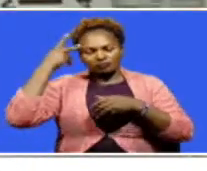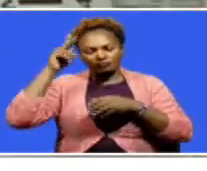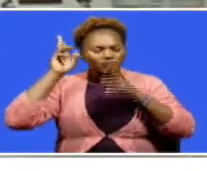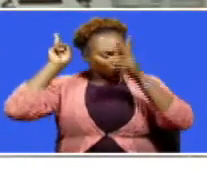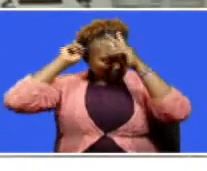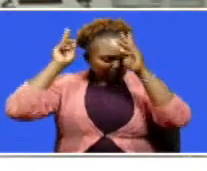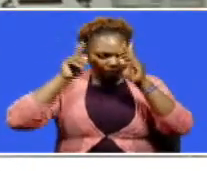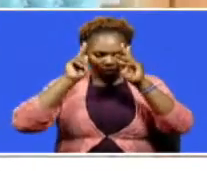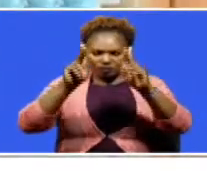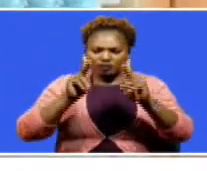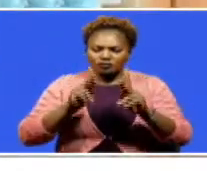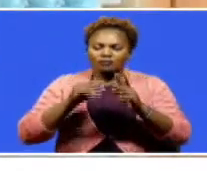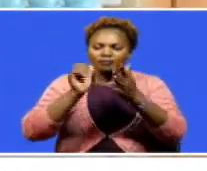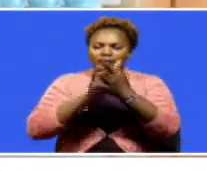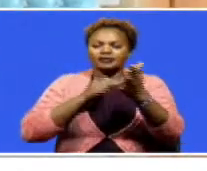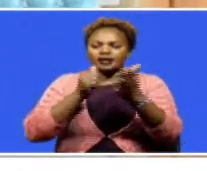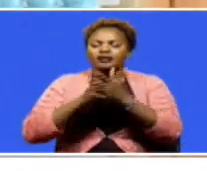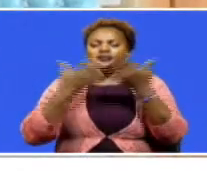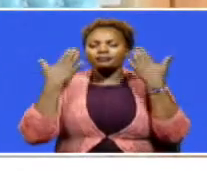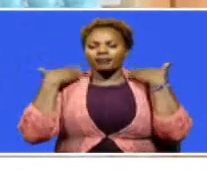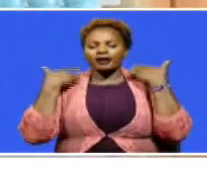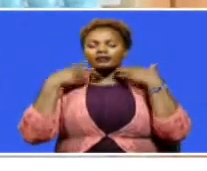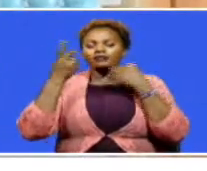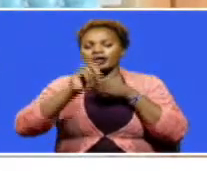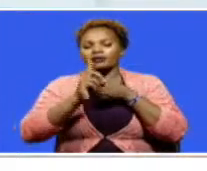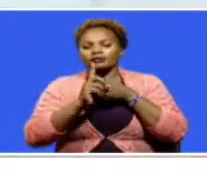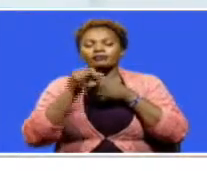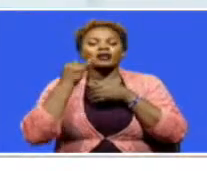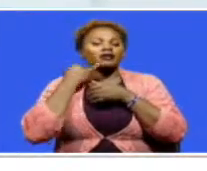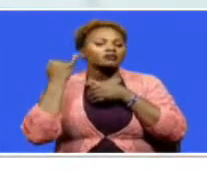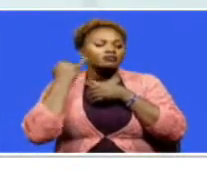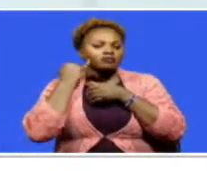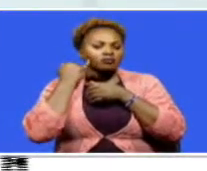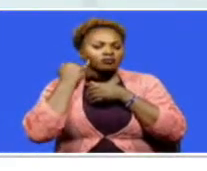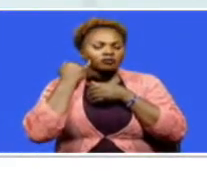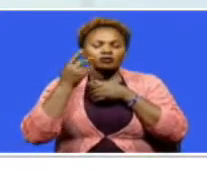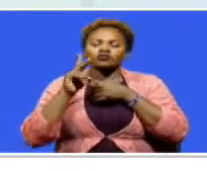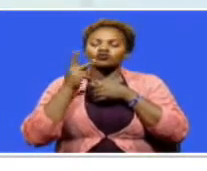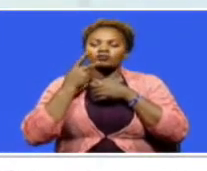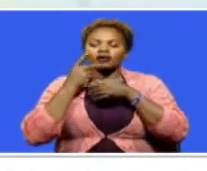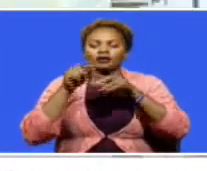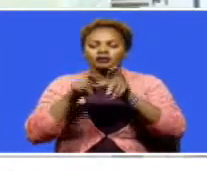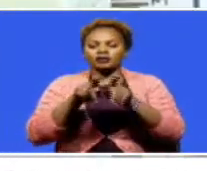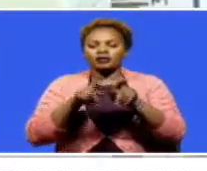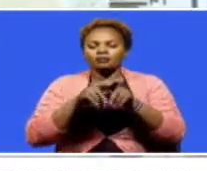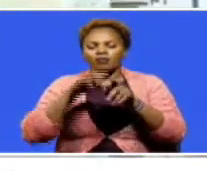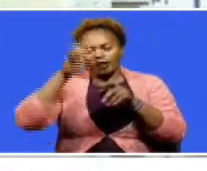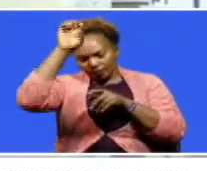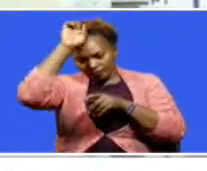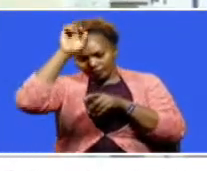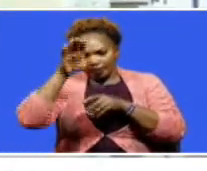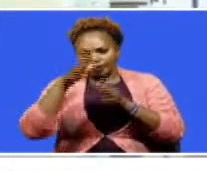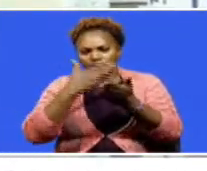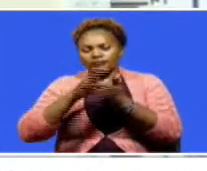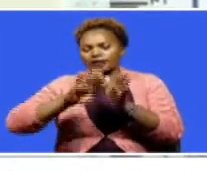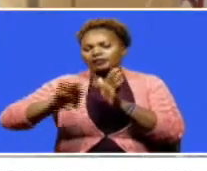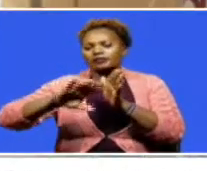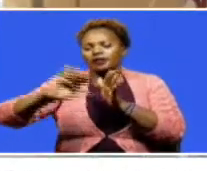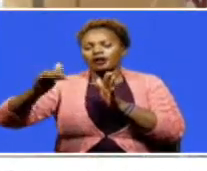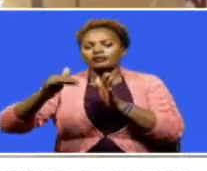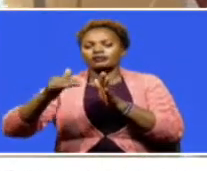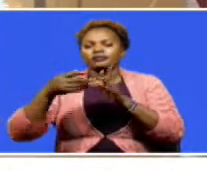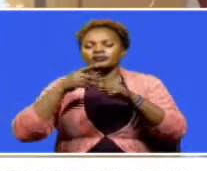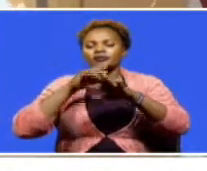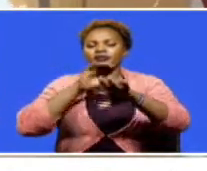Kilifi, Kisumu, Machakos, Meru, Nairobi, Nakuru, Turkana, and Uasin Gishu, with the remaining counties set